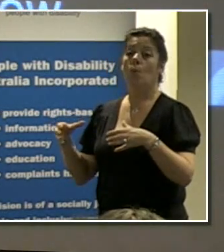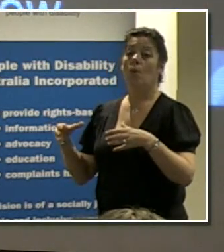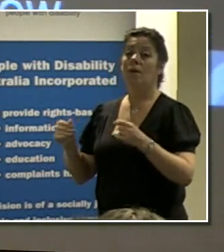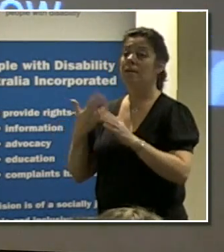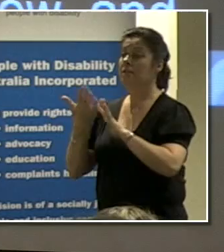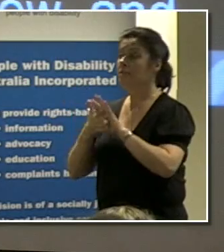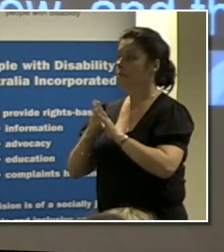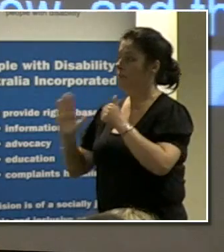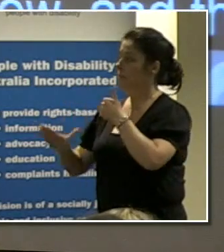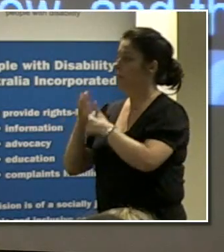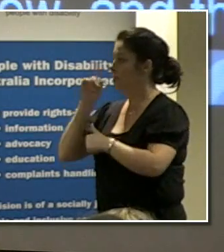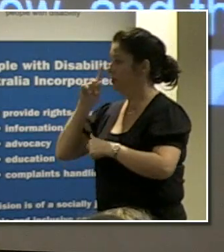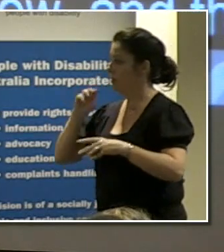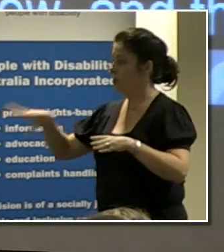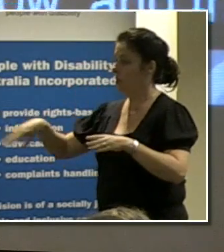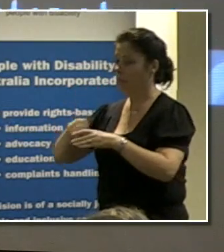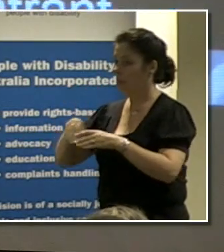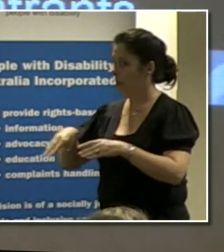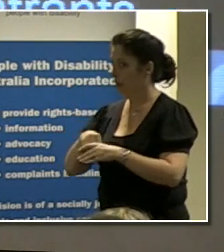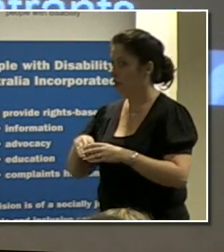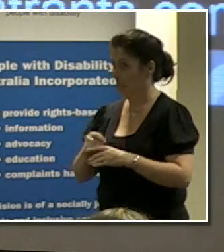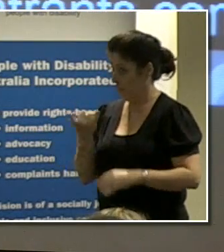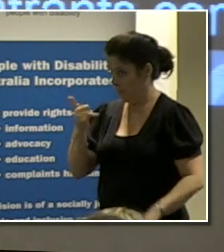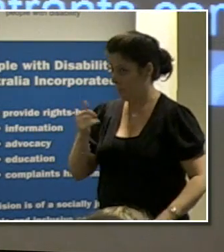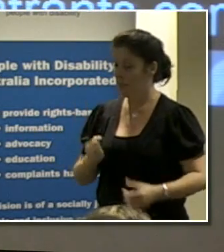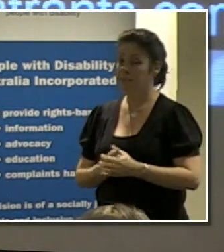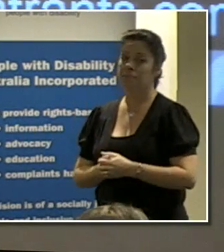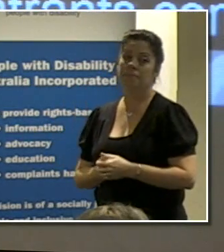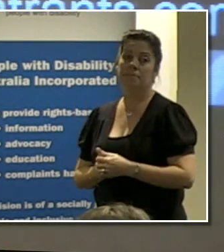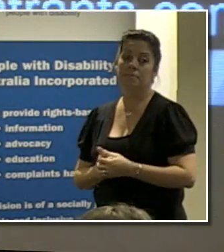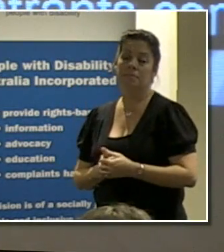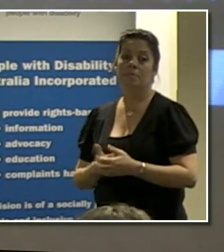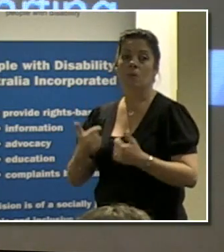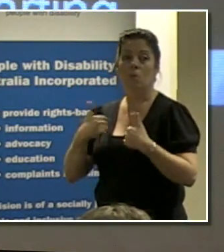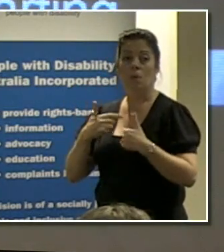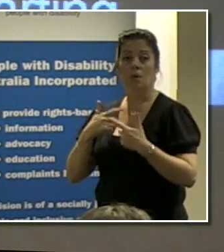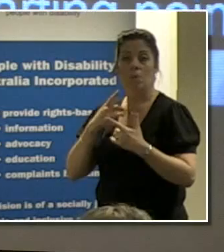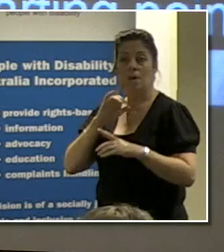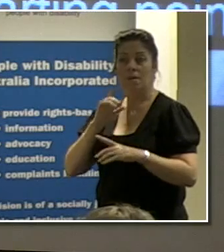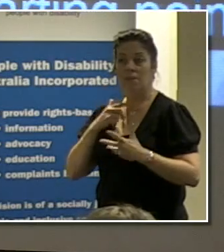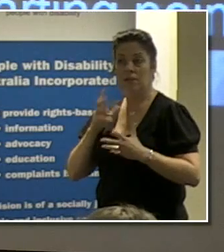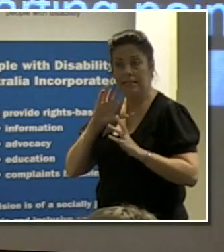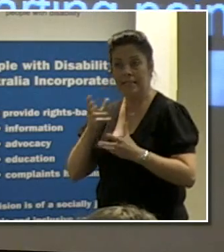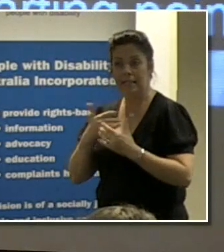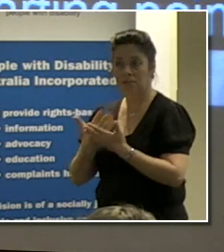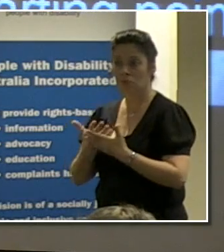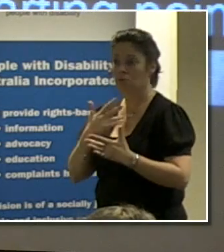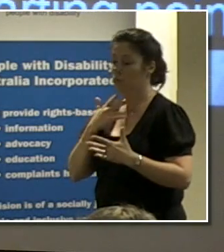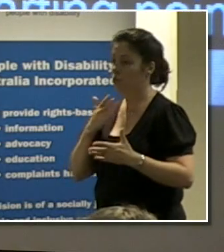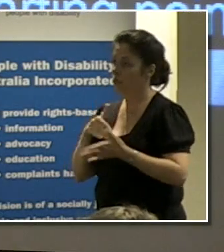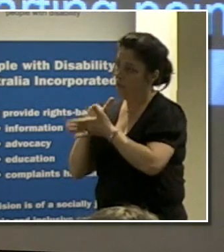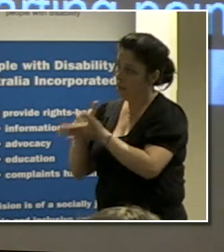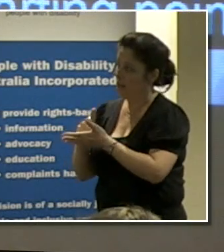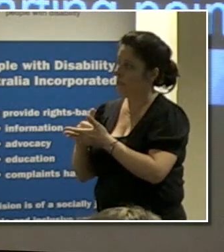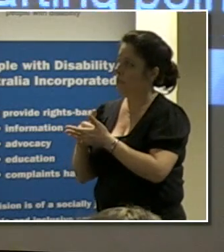it. Our starting point, and why I mentioned they were quite keen to help the current providers make the